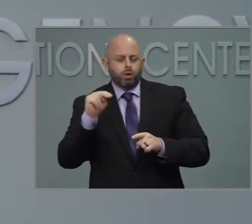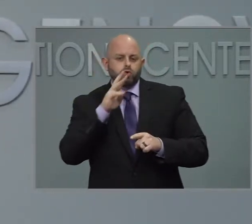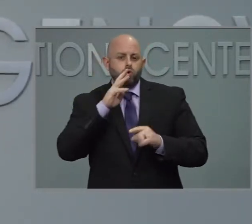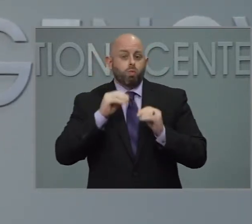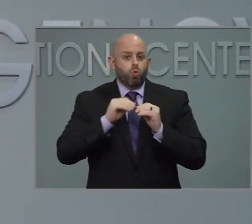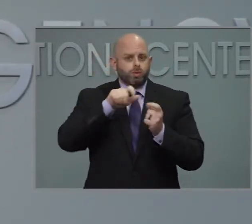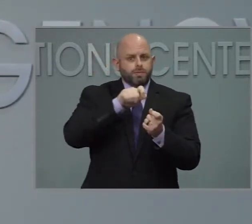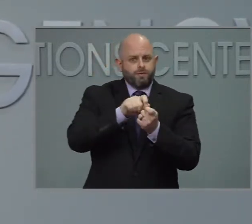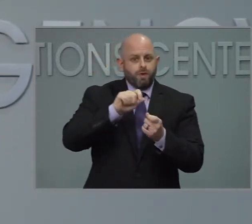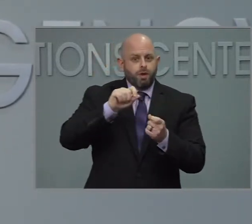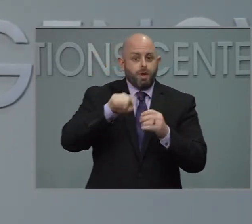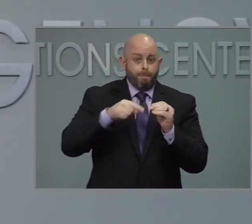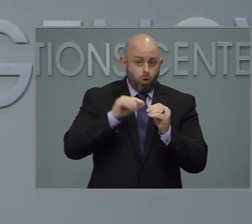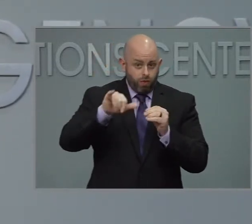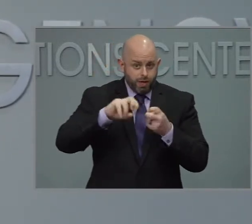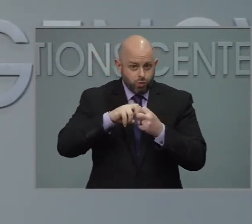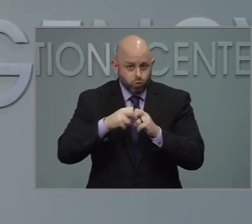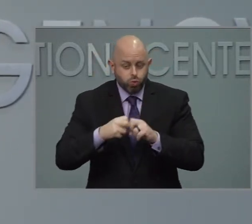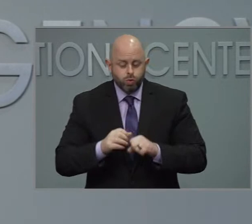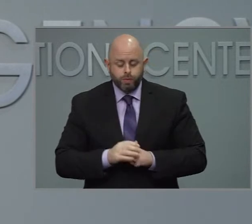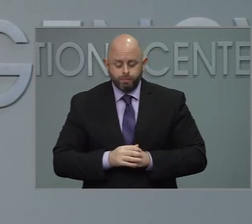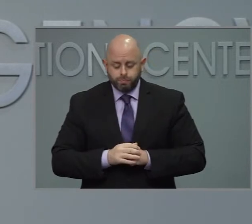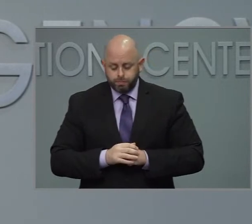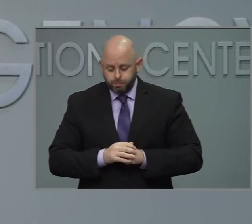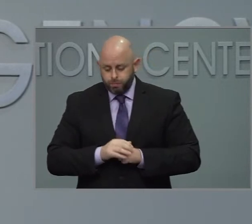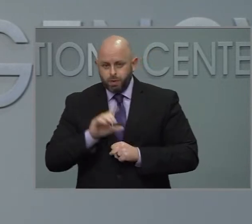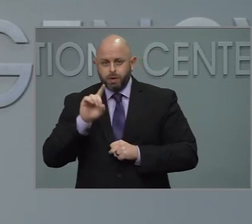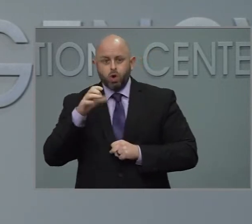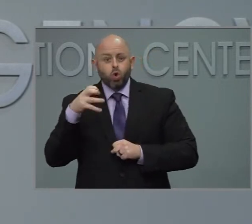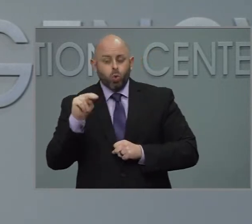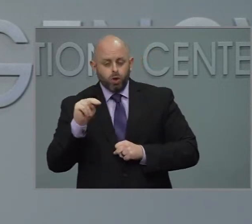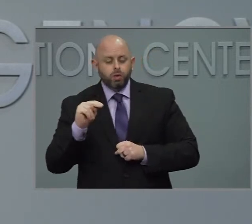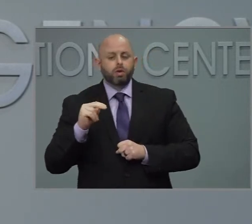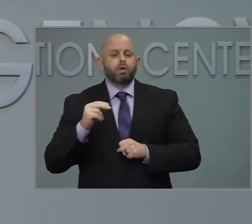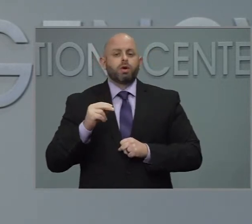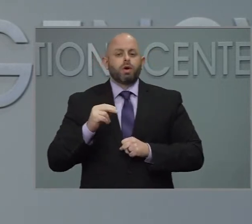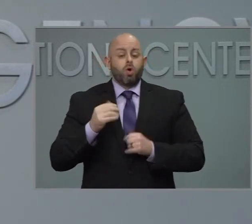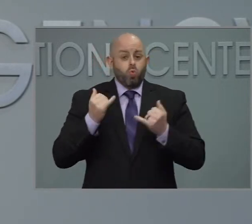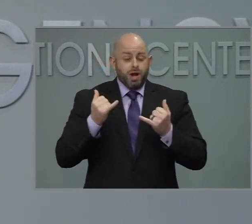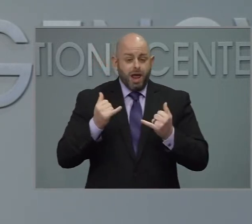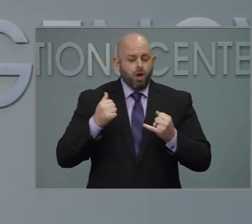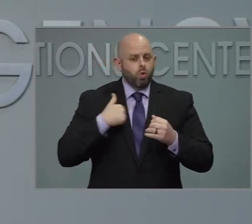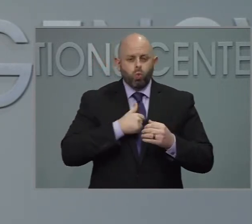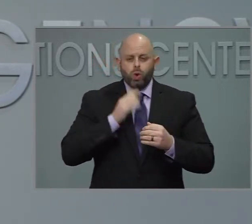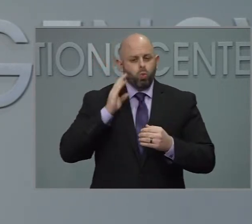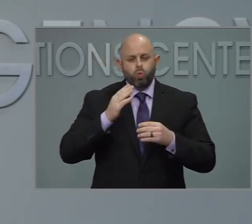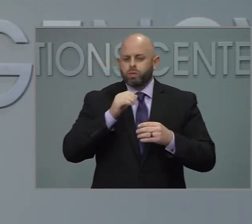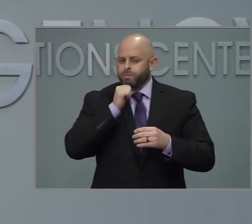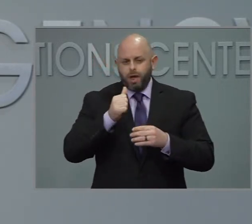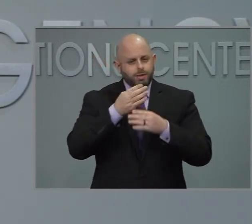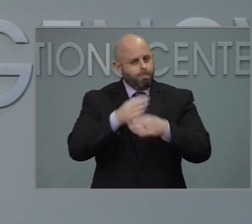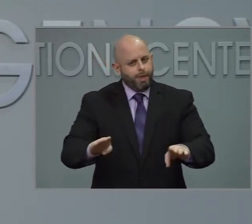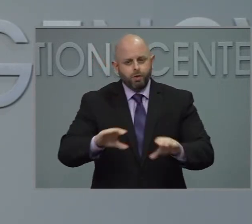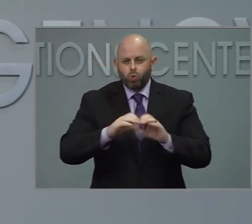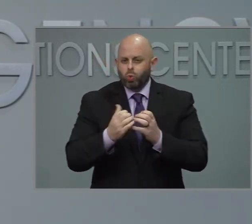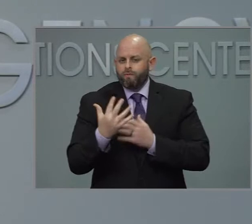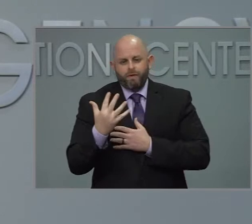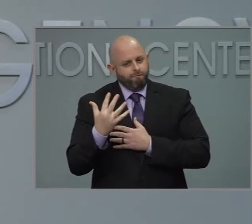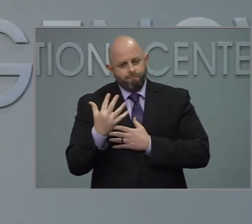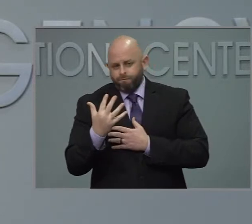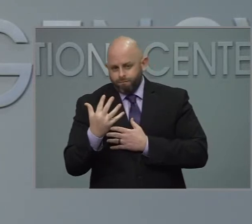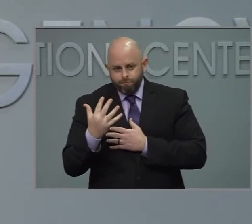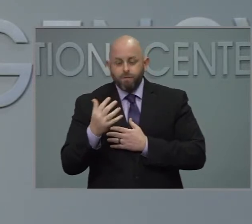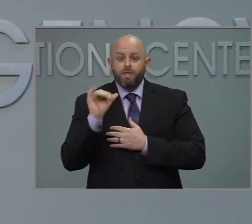Hi, Ruben. At this point, we do not anticipate further splitting out of Group 5, which would be all other adults that have not